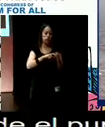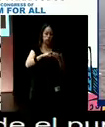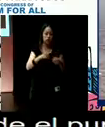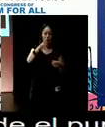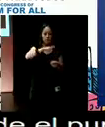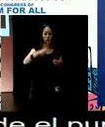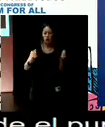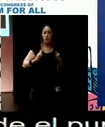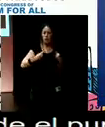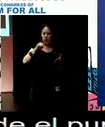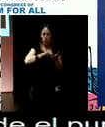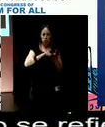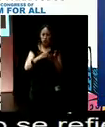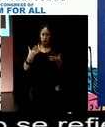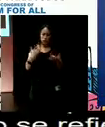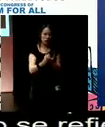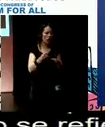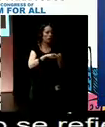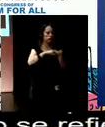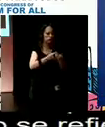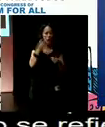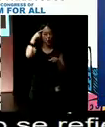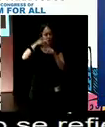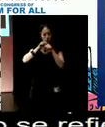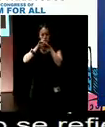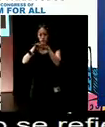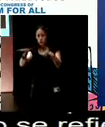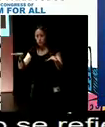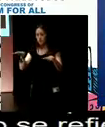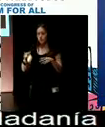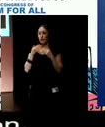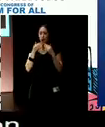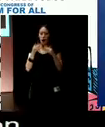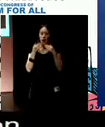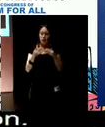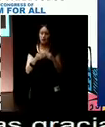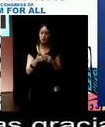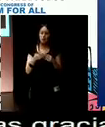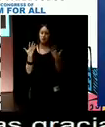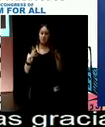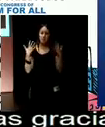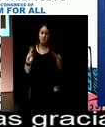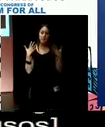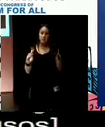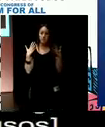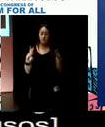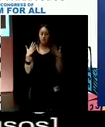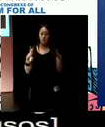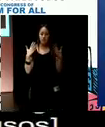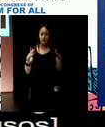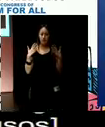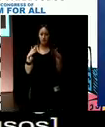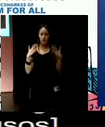we have to boost active participation of the citizens that contribute to a better dissemination. Thank you very